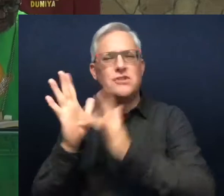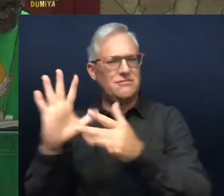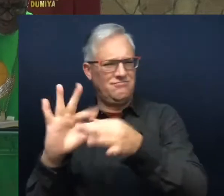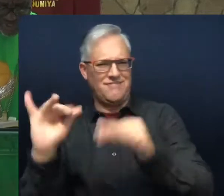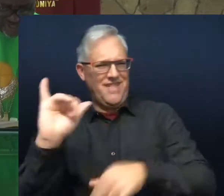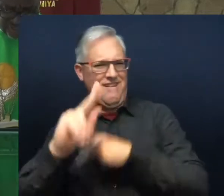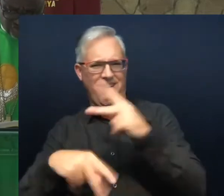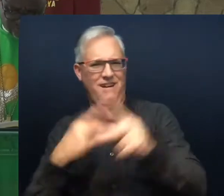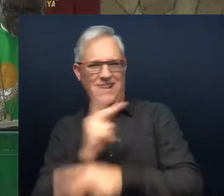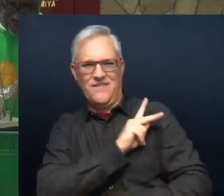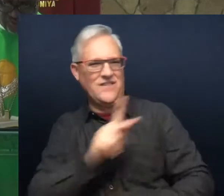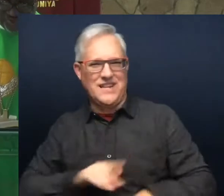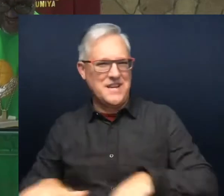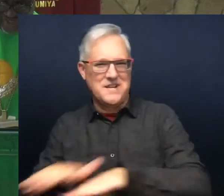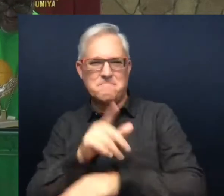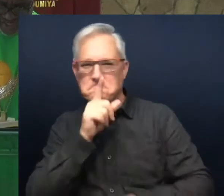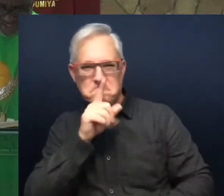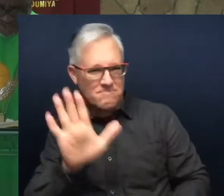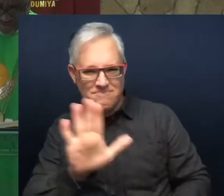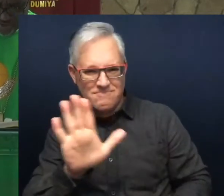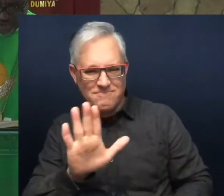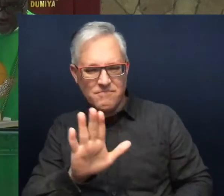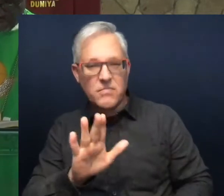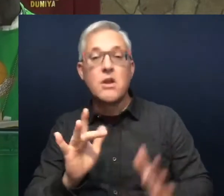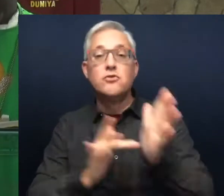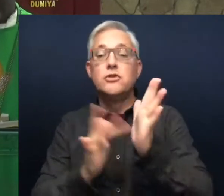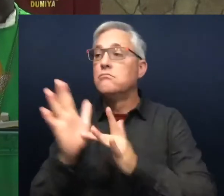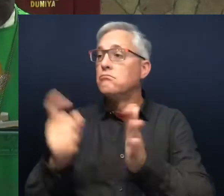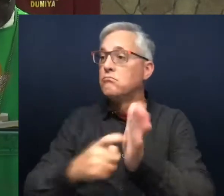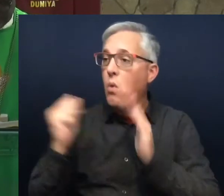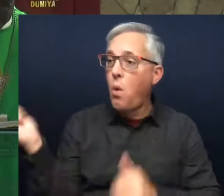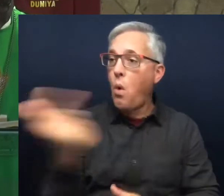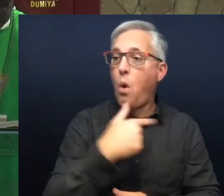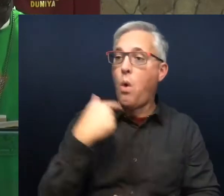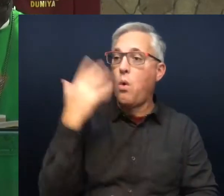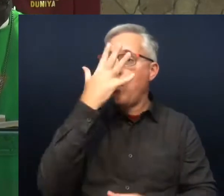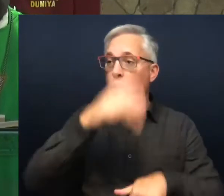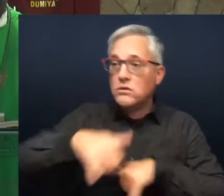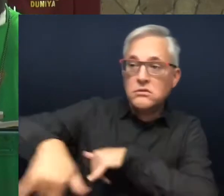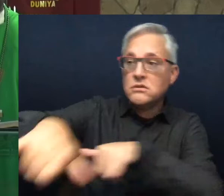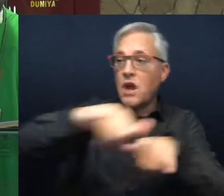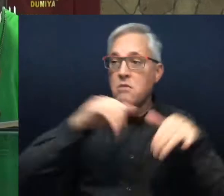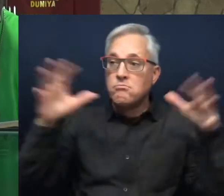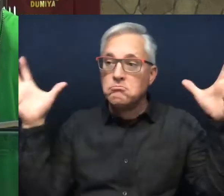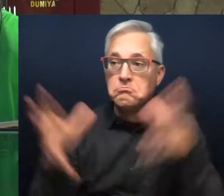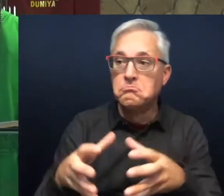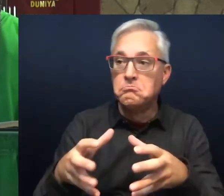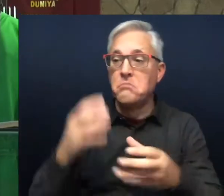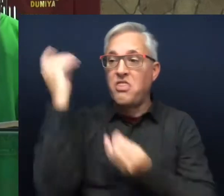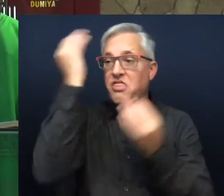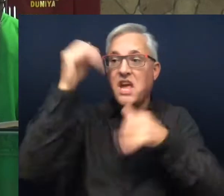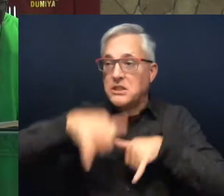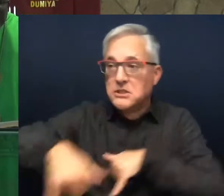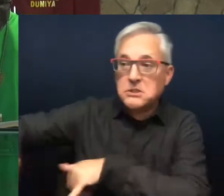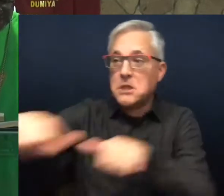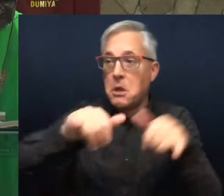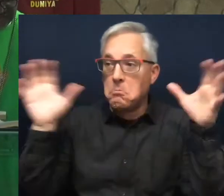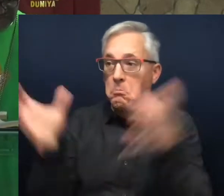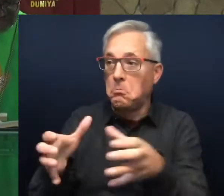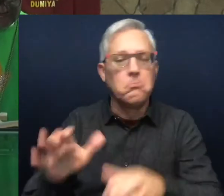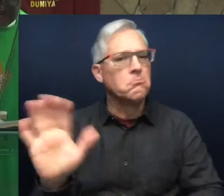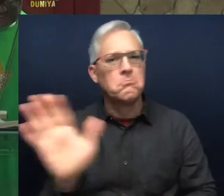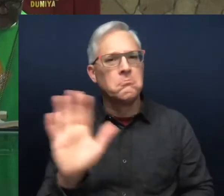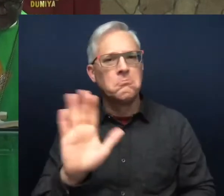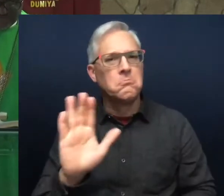kingdom that only allows people who think like him or look like him. Jesus' ideal of a king